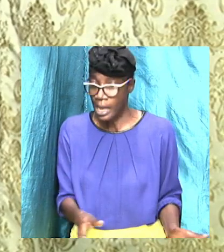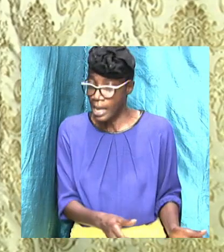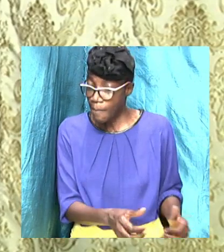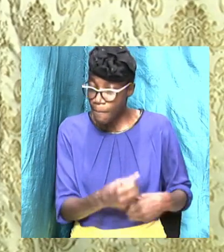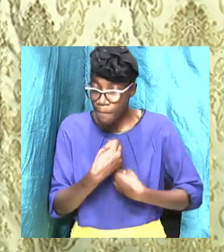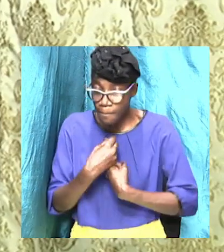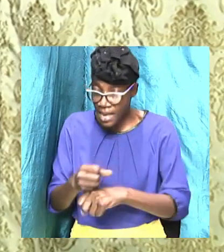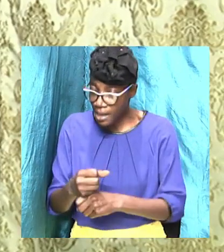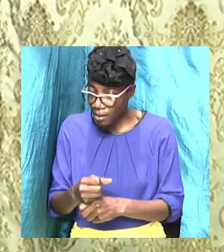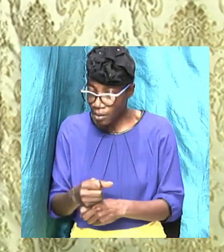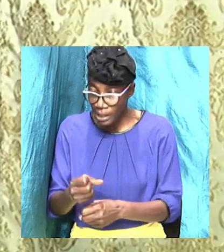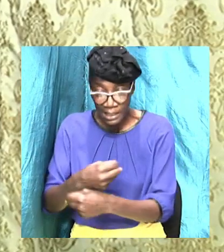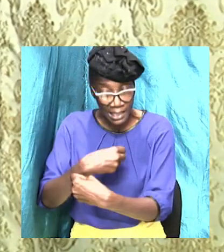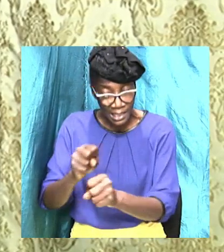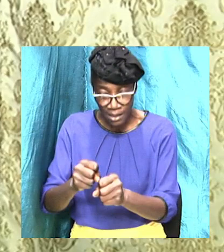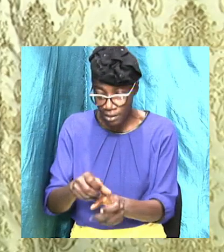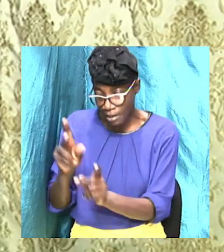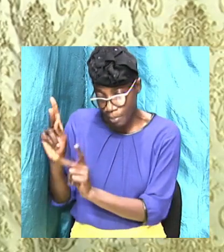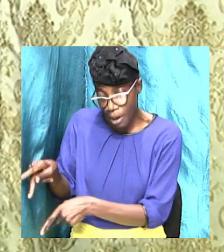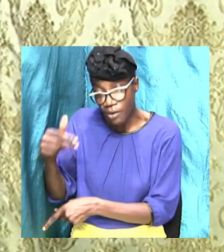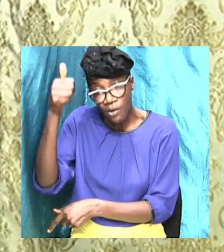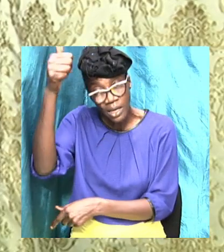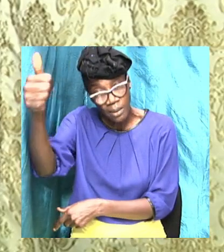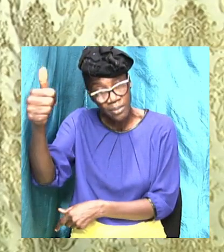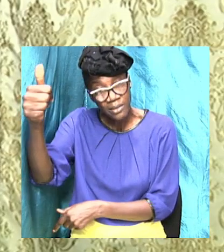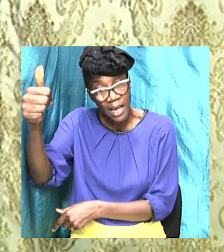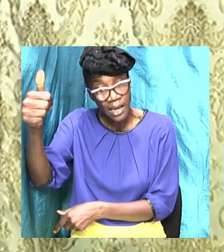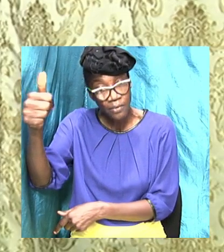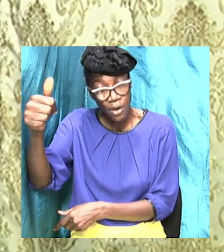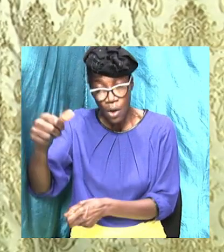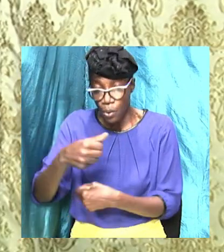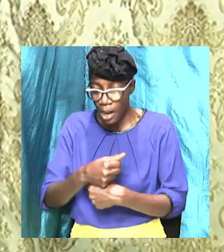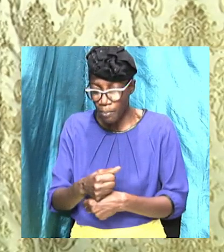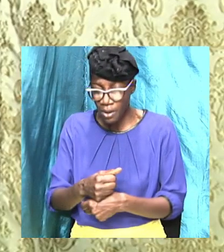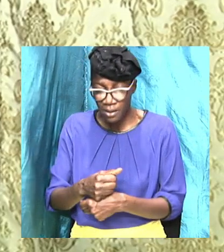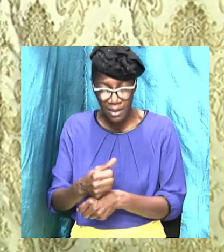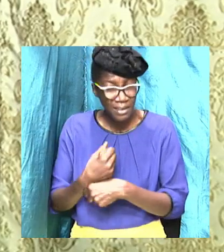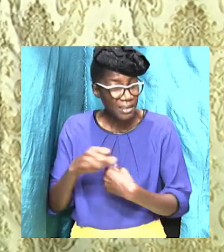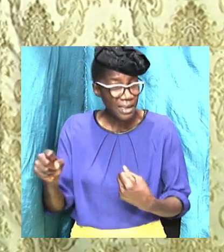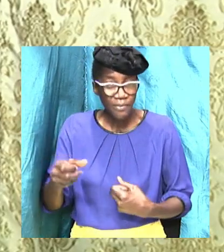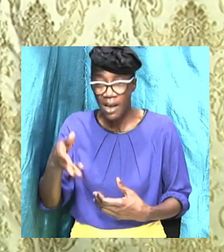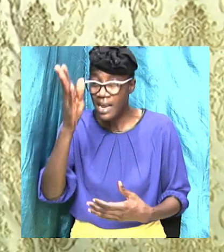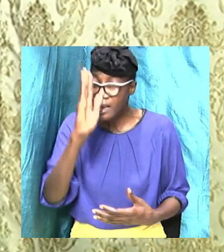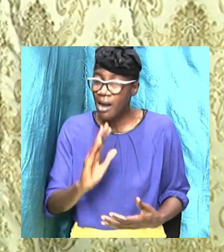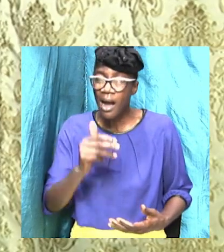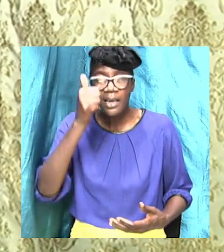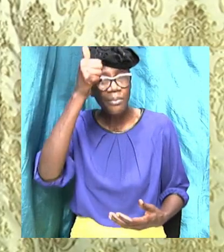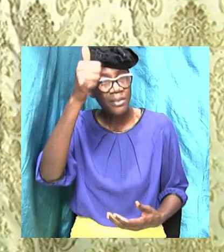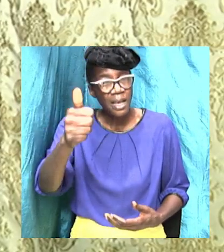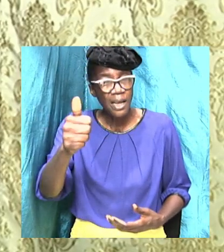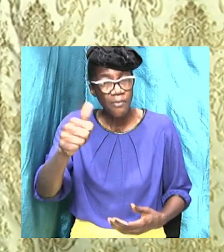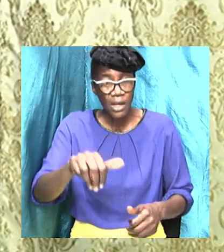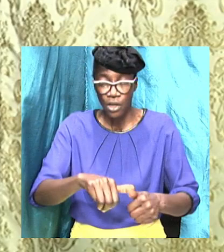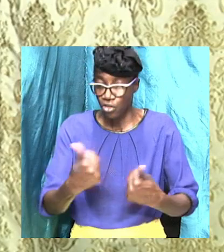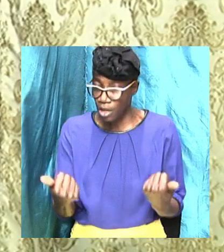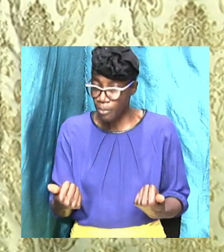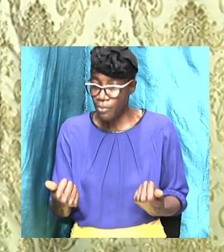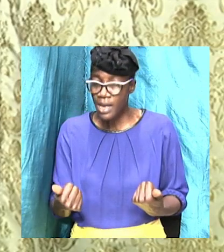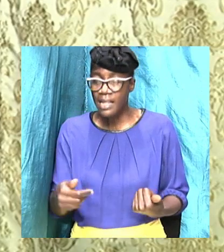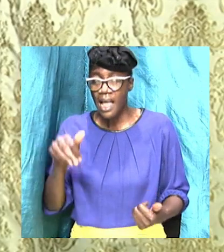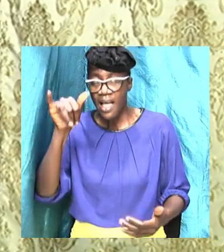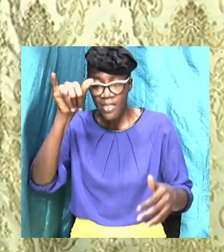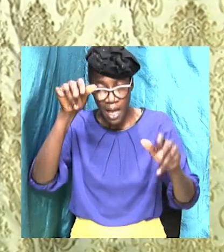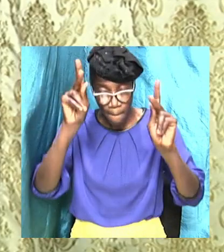When a person gets saved, he's connected to the source of holiness, God himself, and God separate that person unto